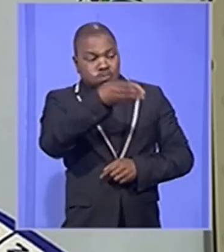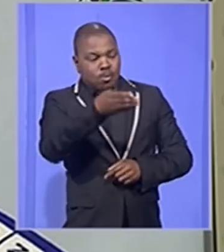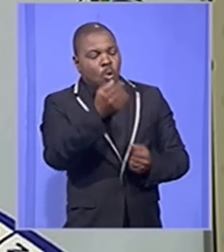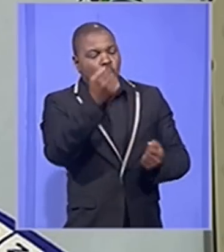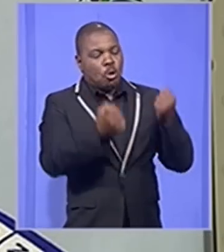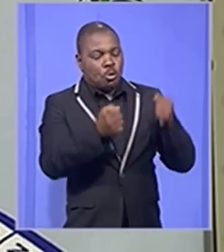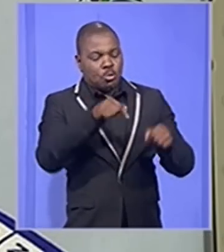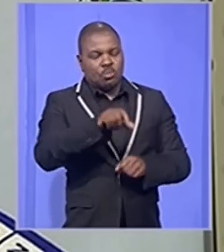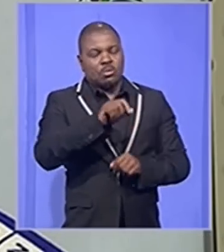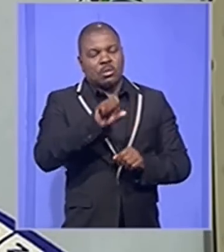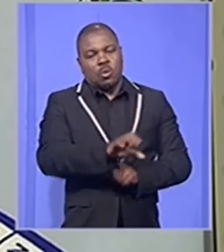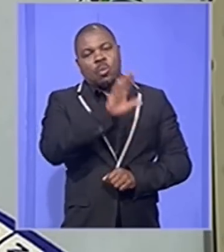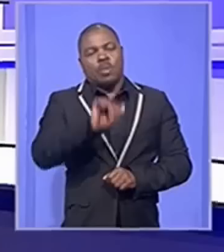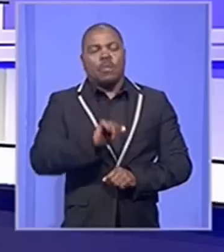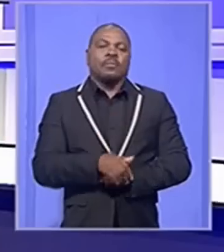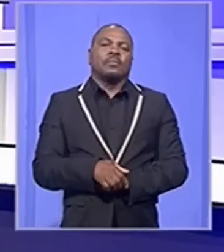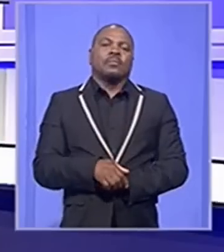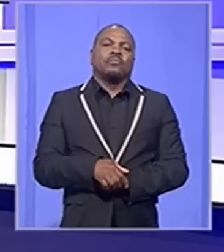country.